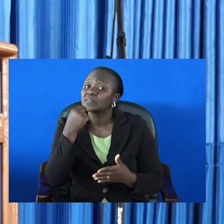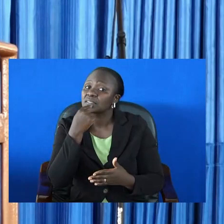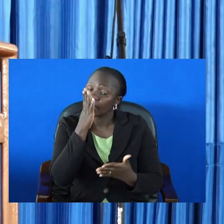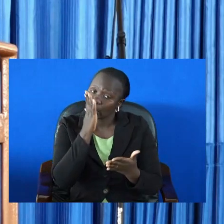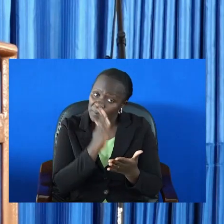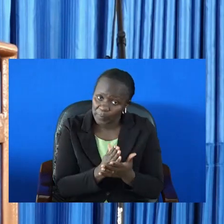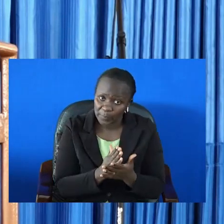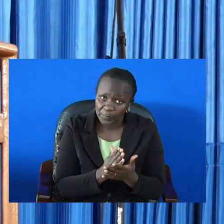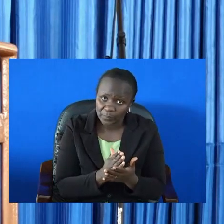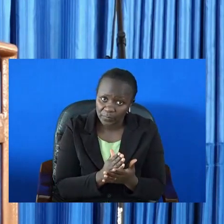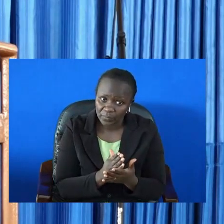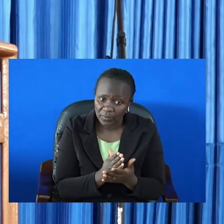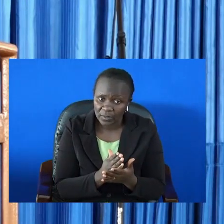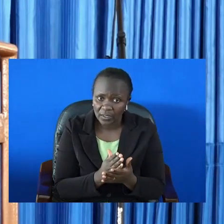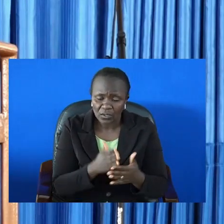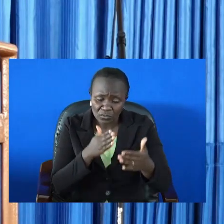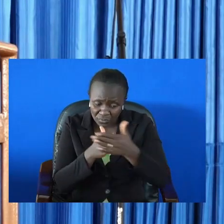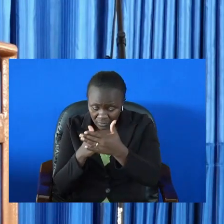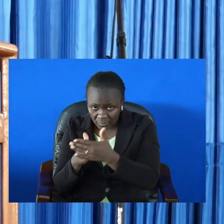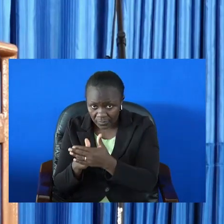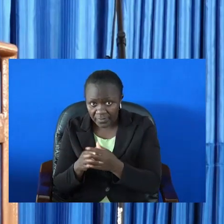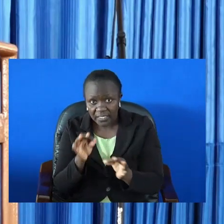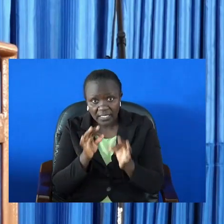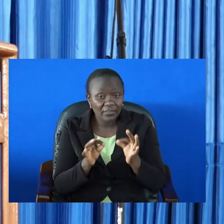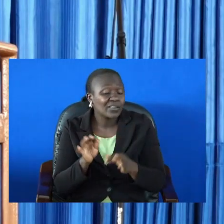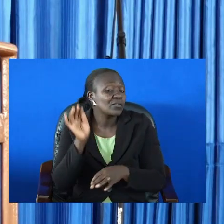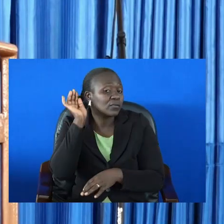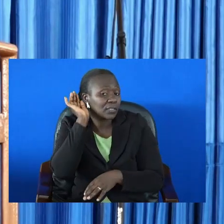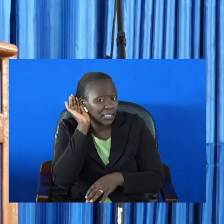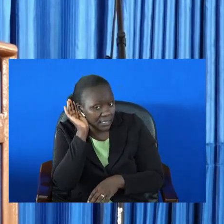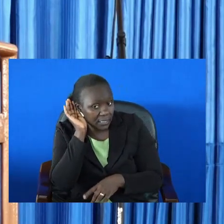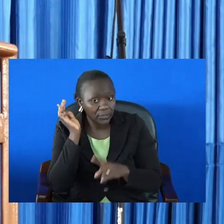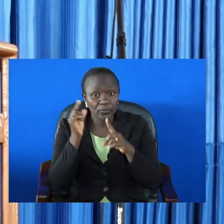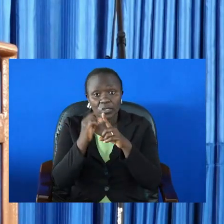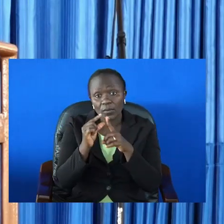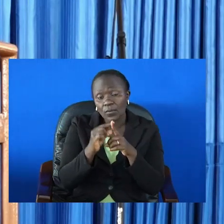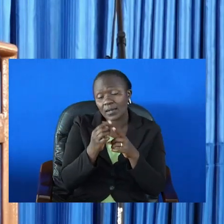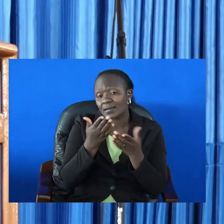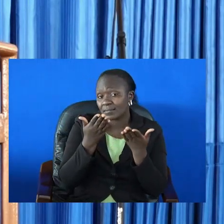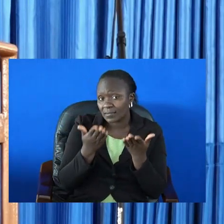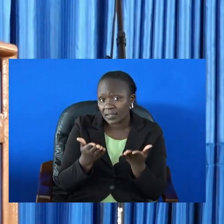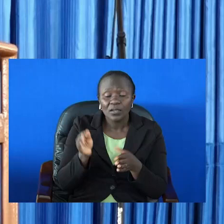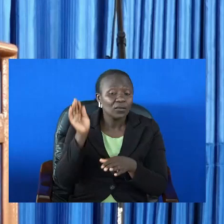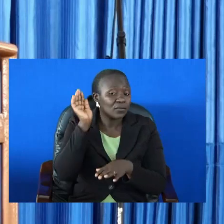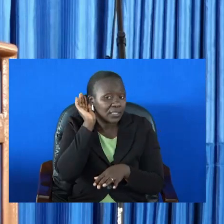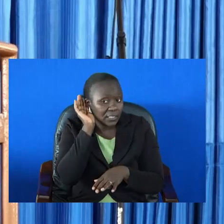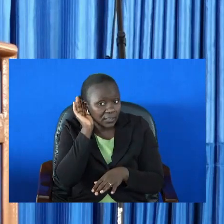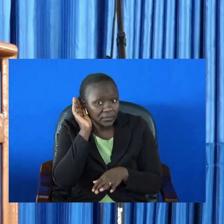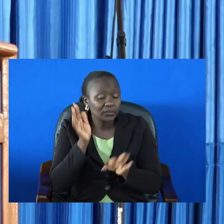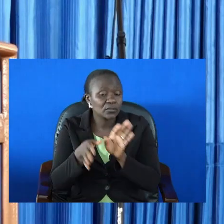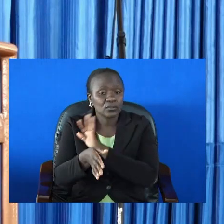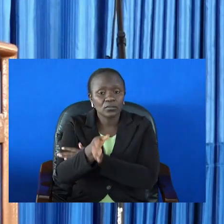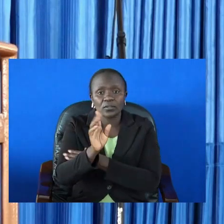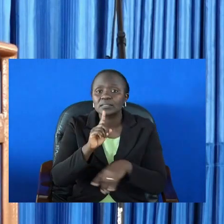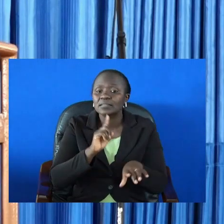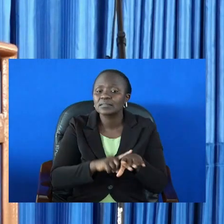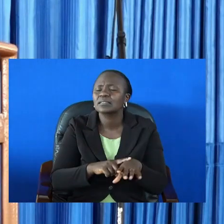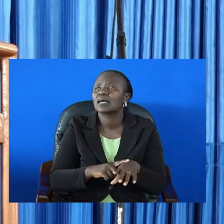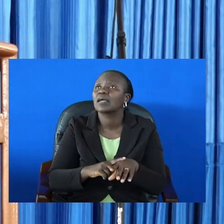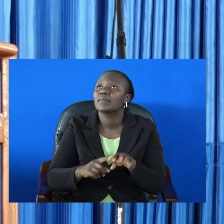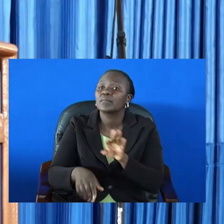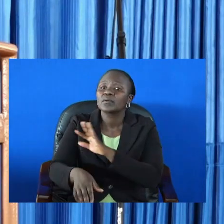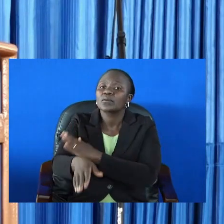that those are the obstacles even of listening to this message, of listening to God when he's talking to